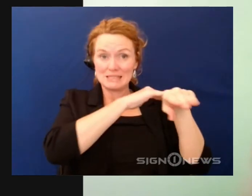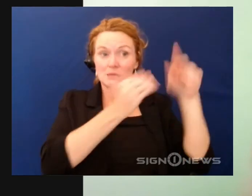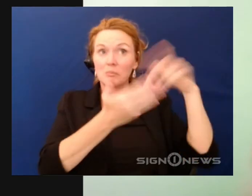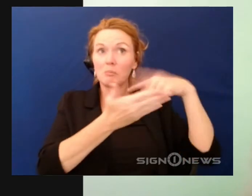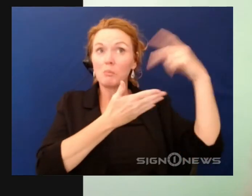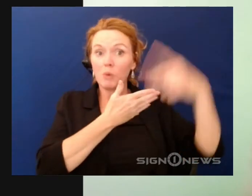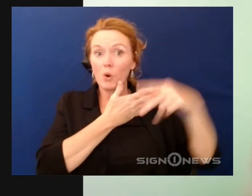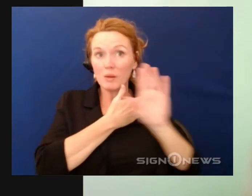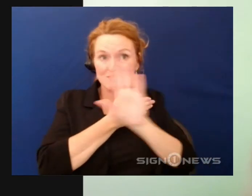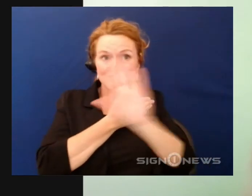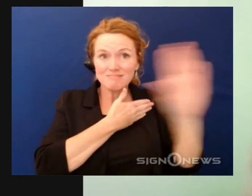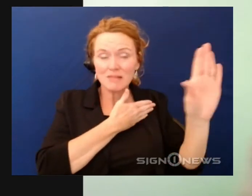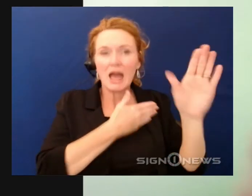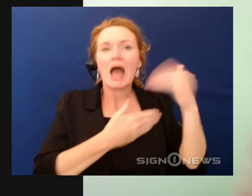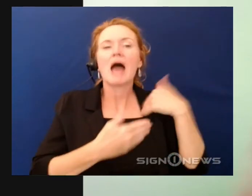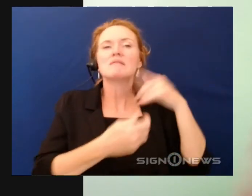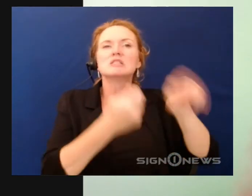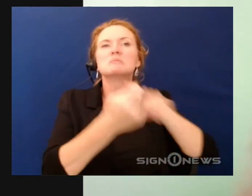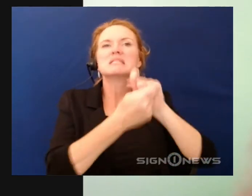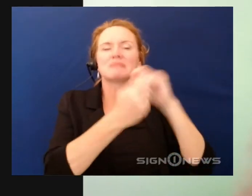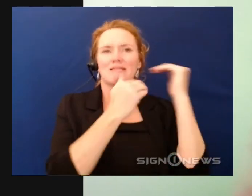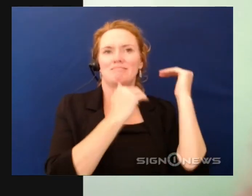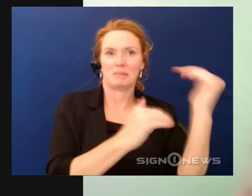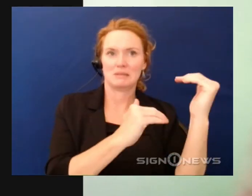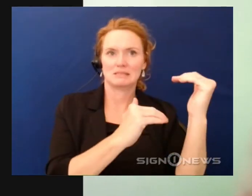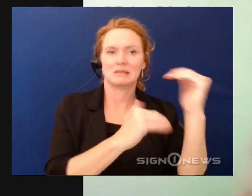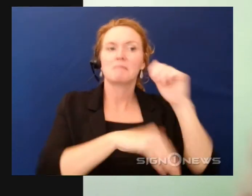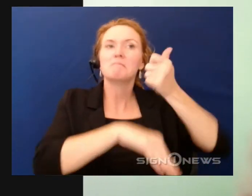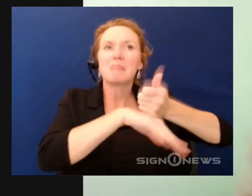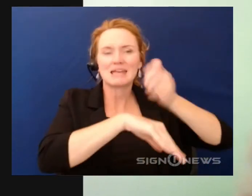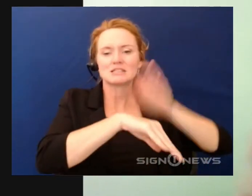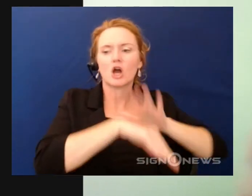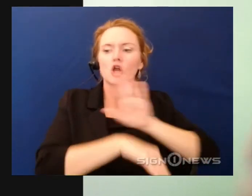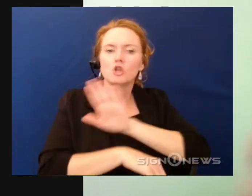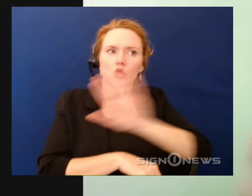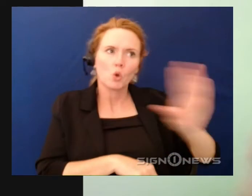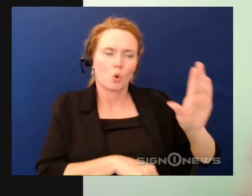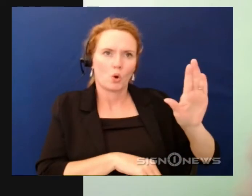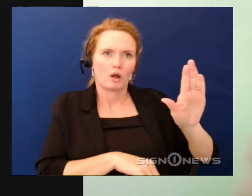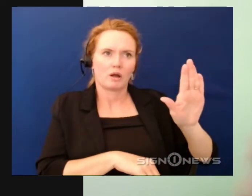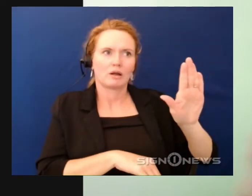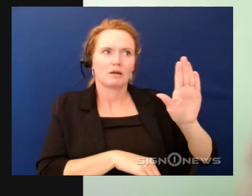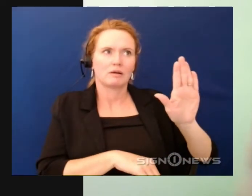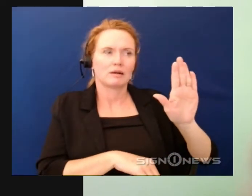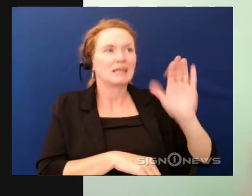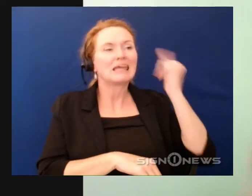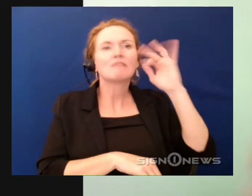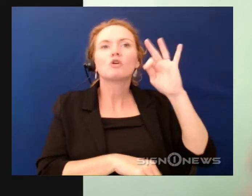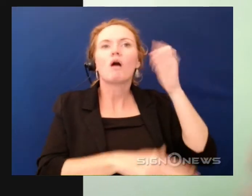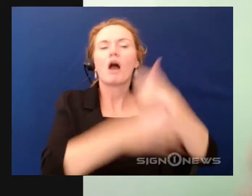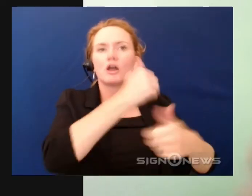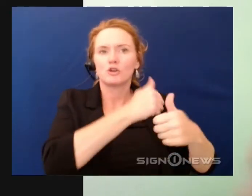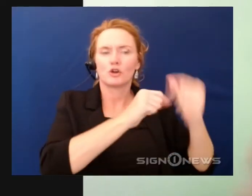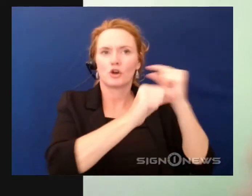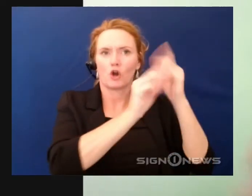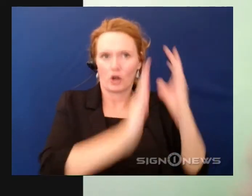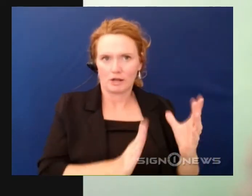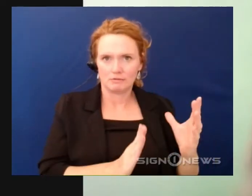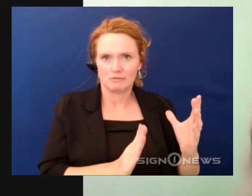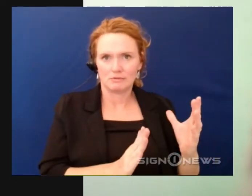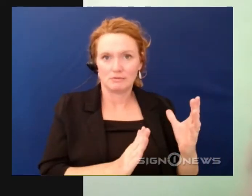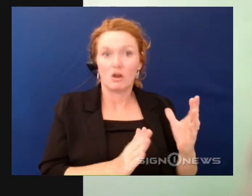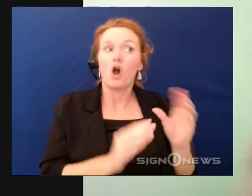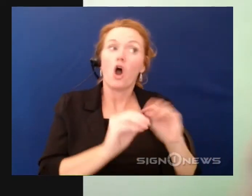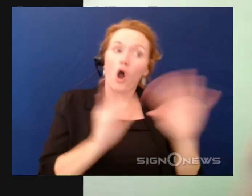programs have certain restrictions based on whether or not you are under guardianship or not. Arguably, those are discriminatory